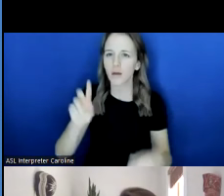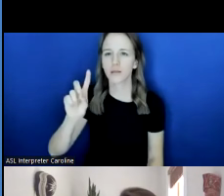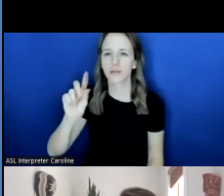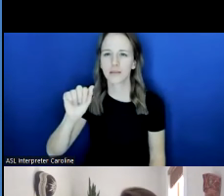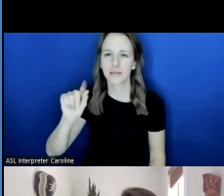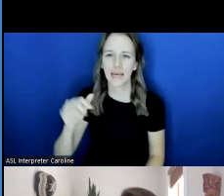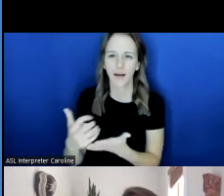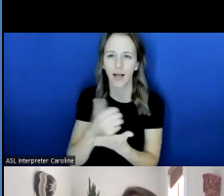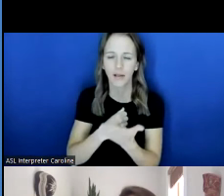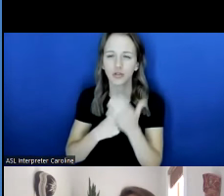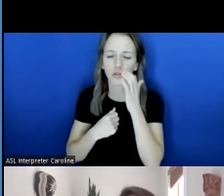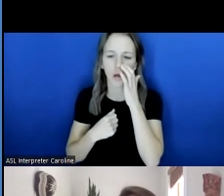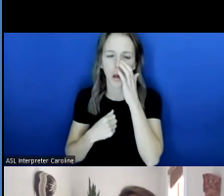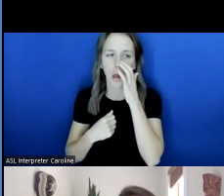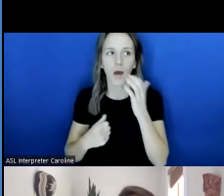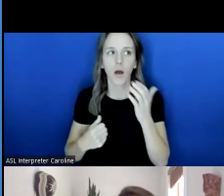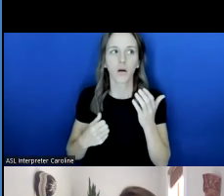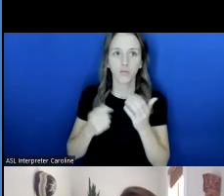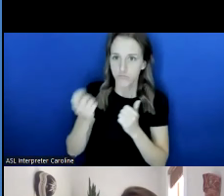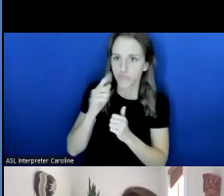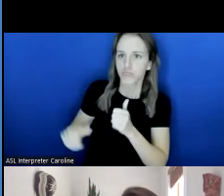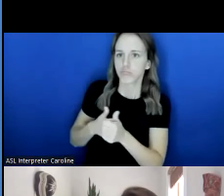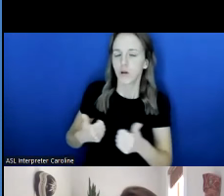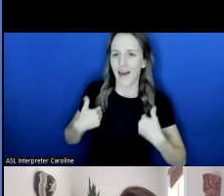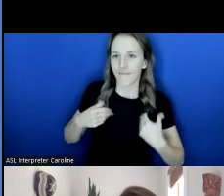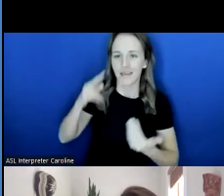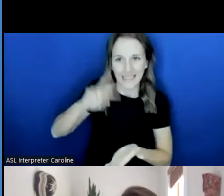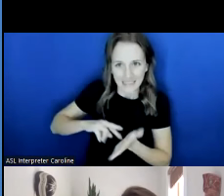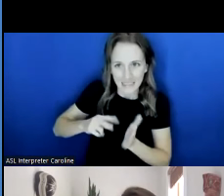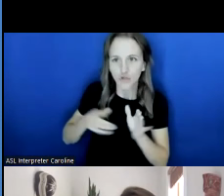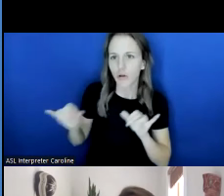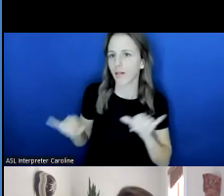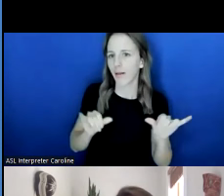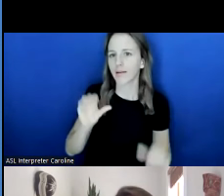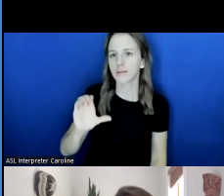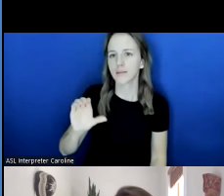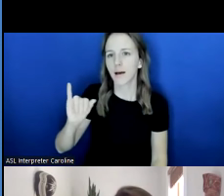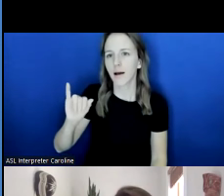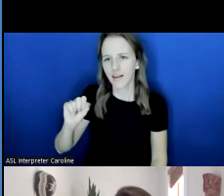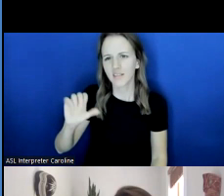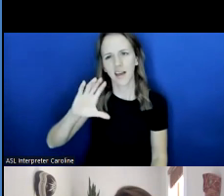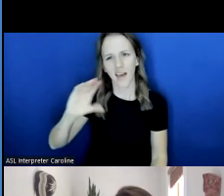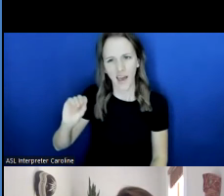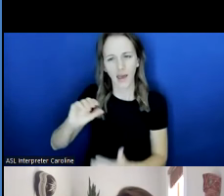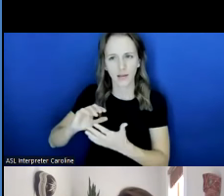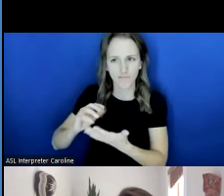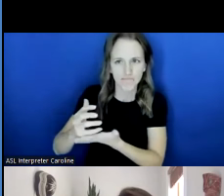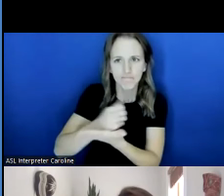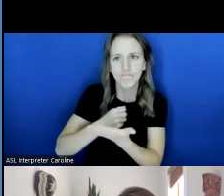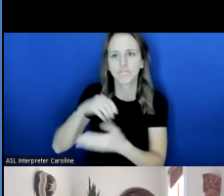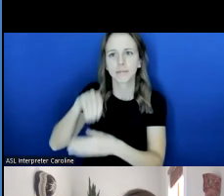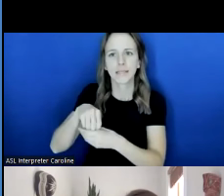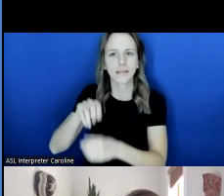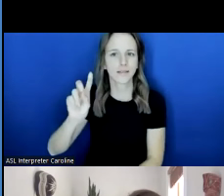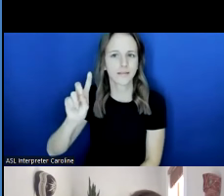with the sort of intentionality that we did with CCIS, and really codify that in our data collection and data surveillance